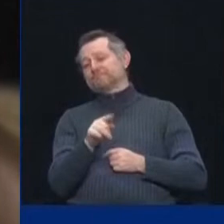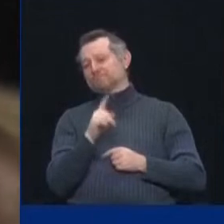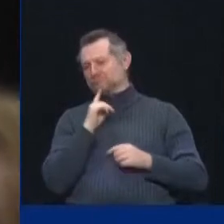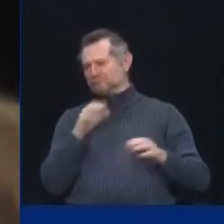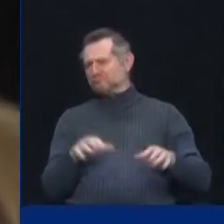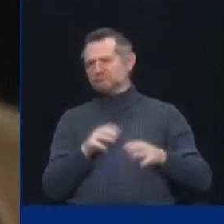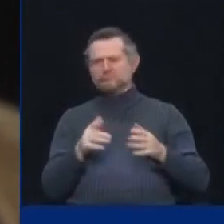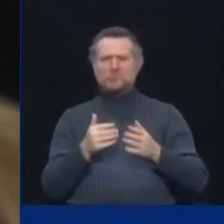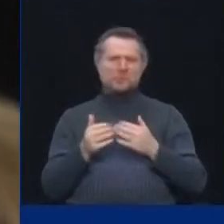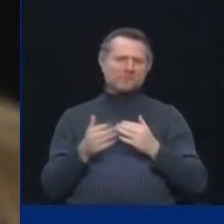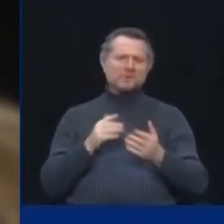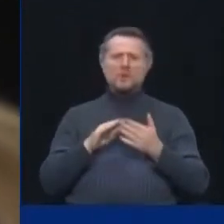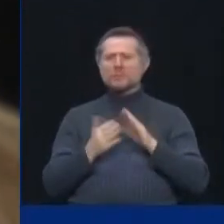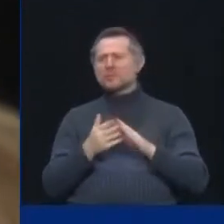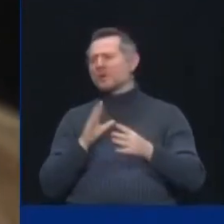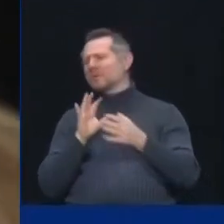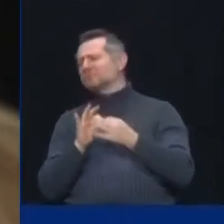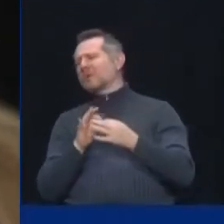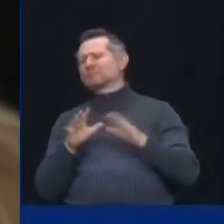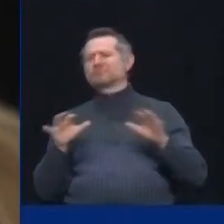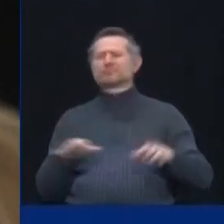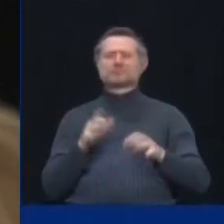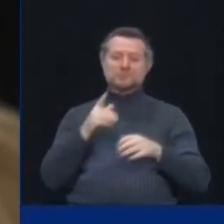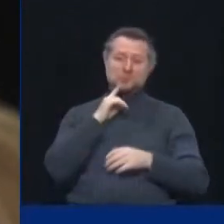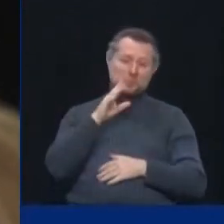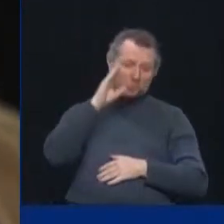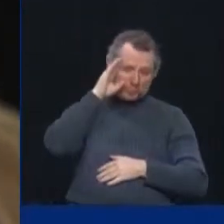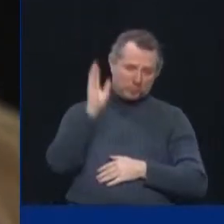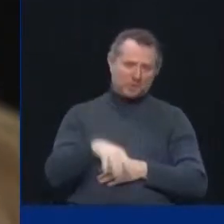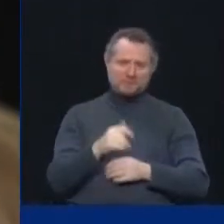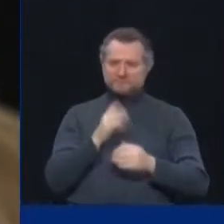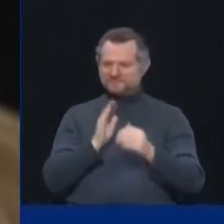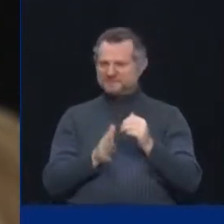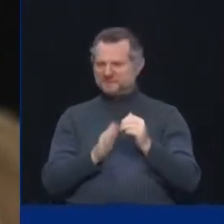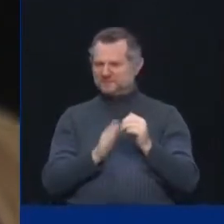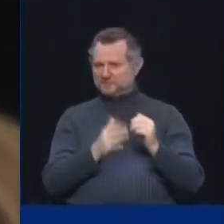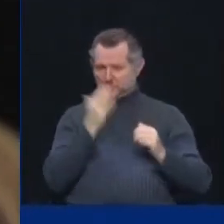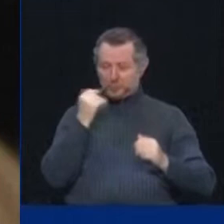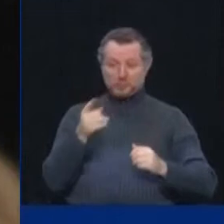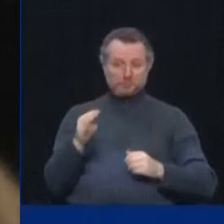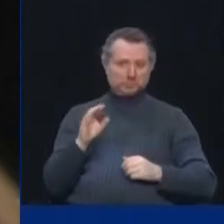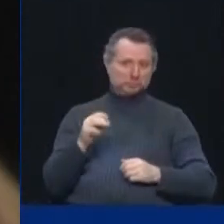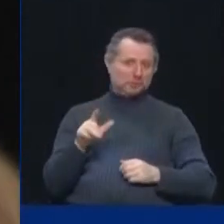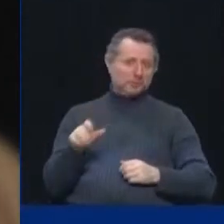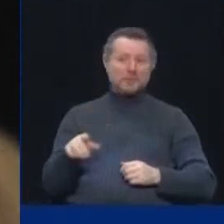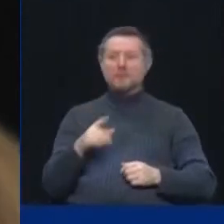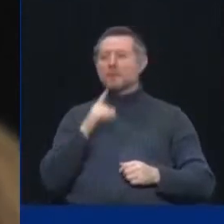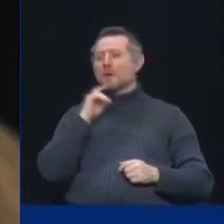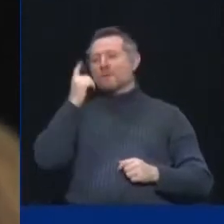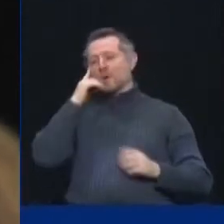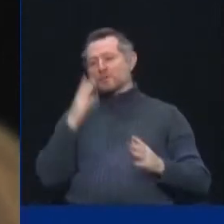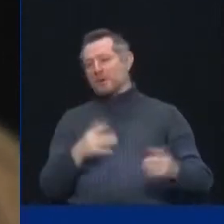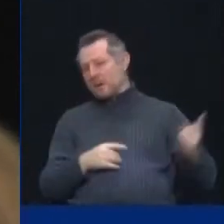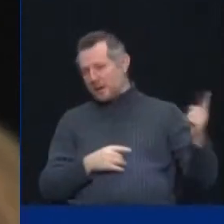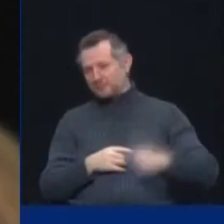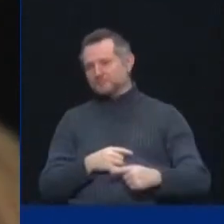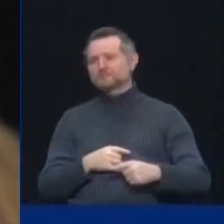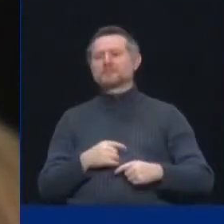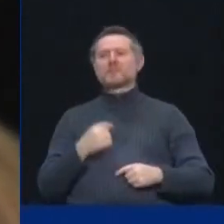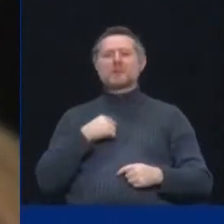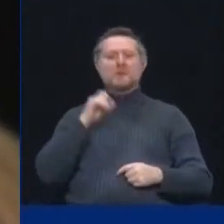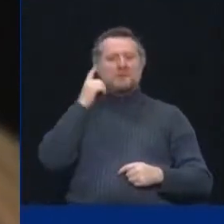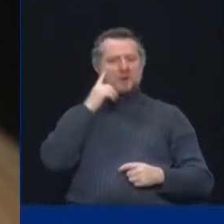without you, Michelle. Governor, thank you for not just coming to the Bronx, but believing in the Bronx and for helping